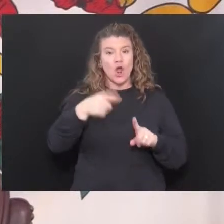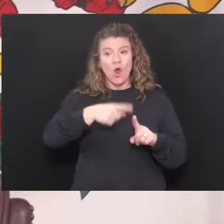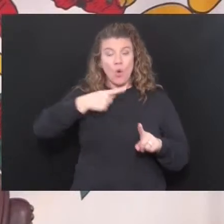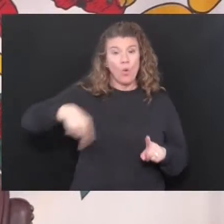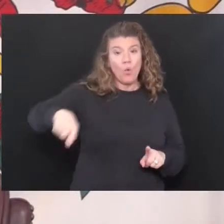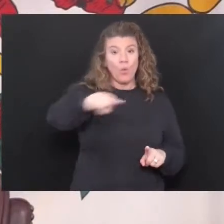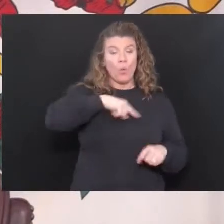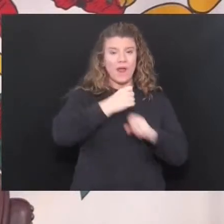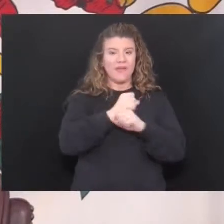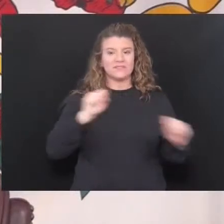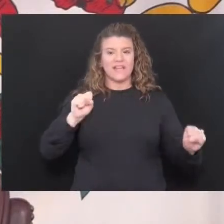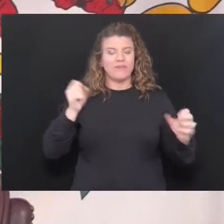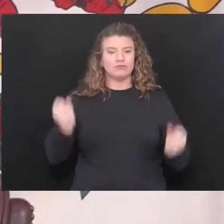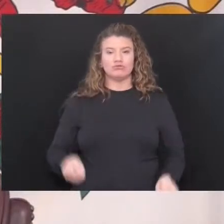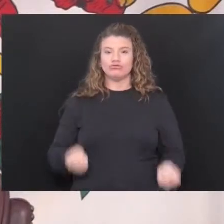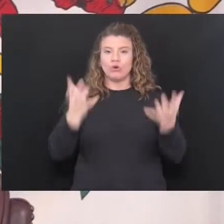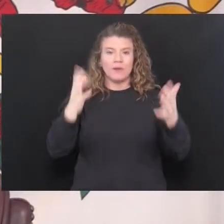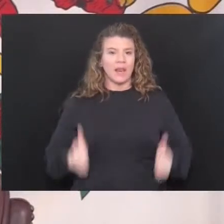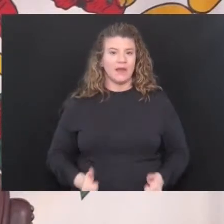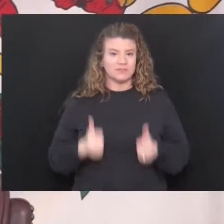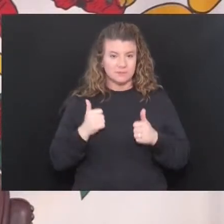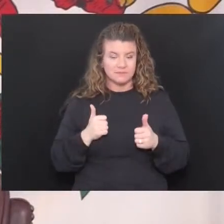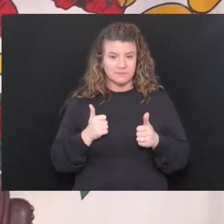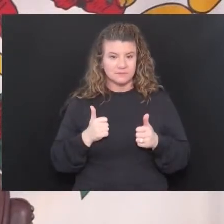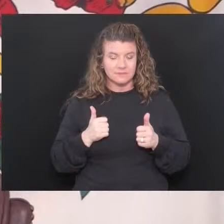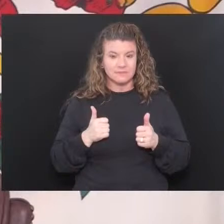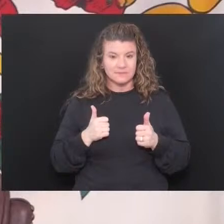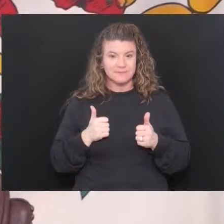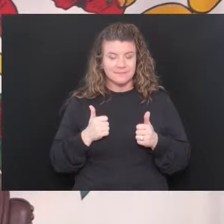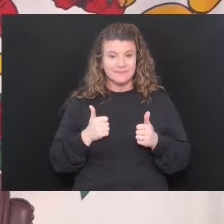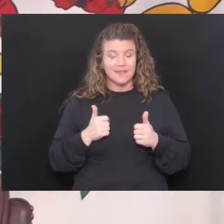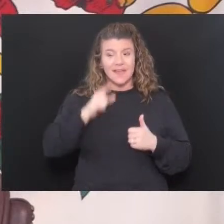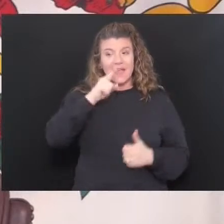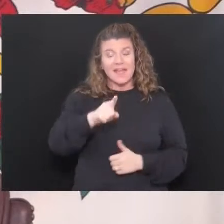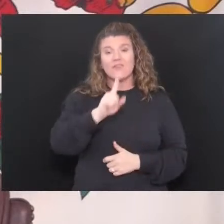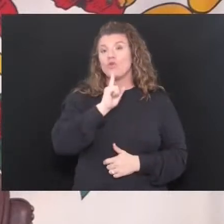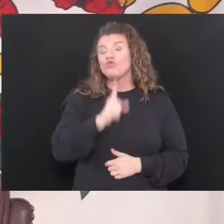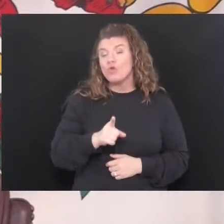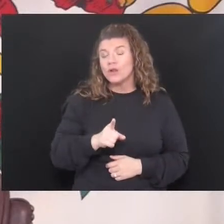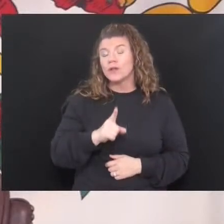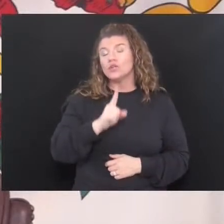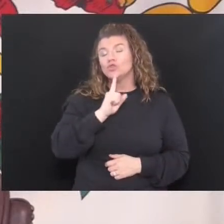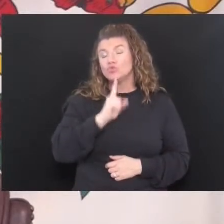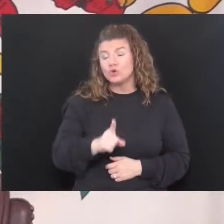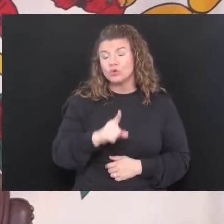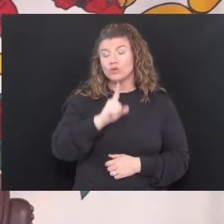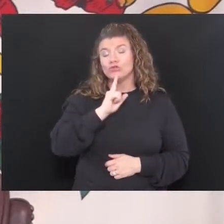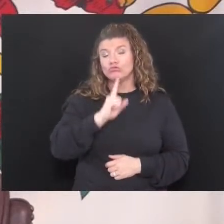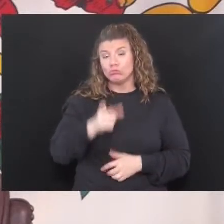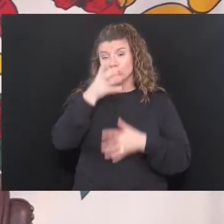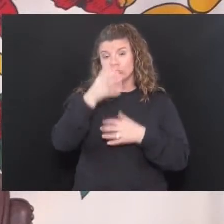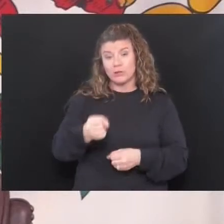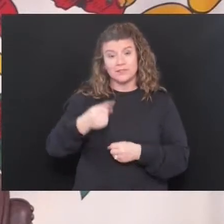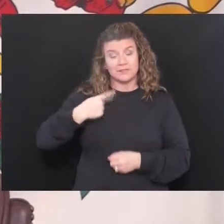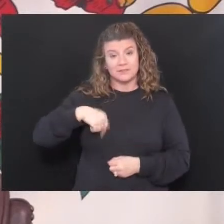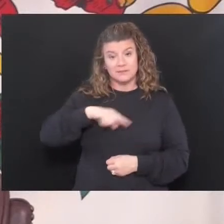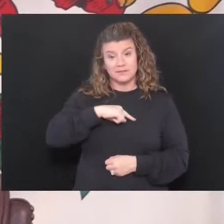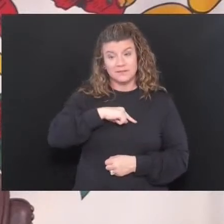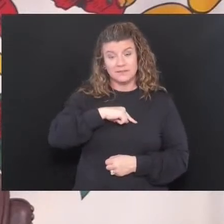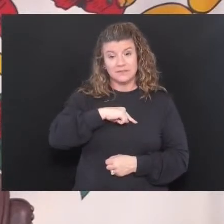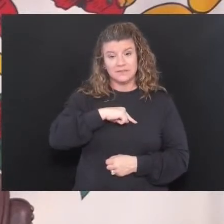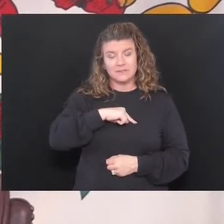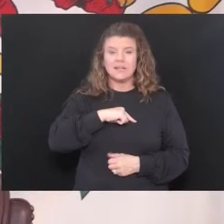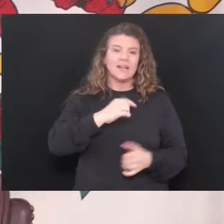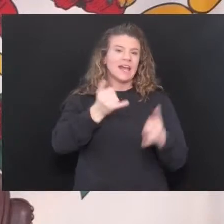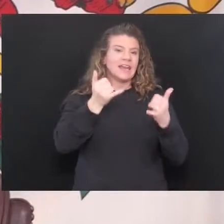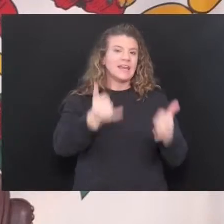saved countless lives. If you truly, truly trust us, now you've